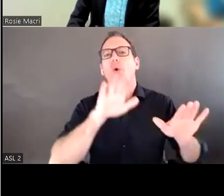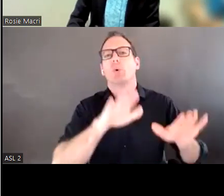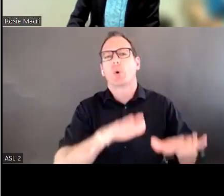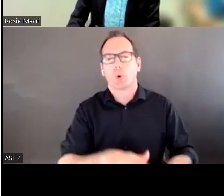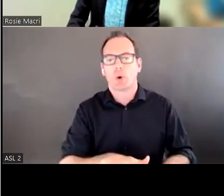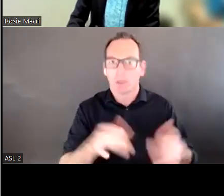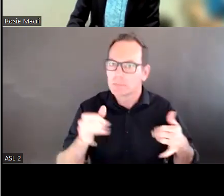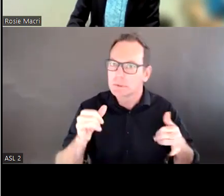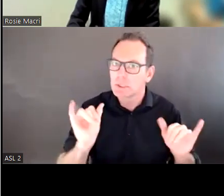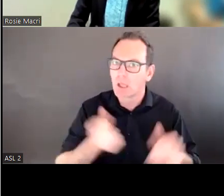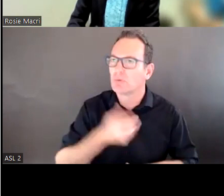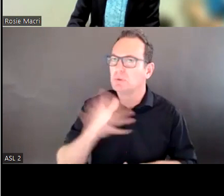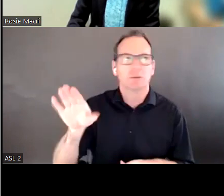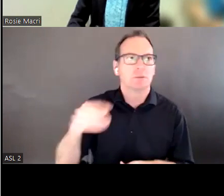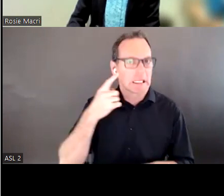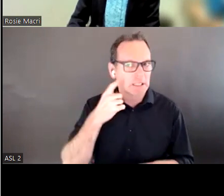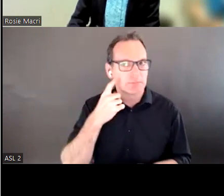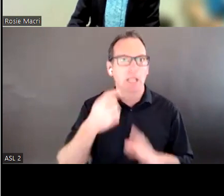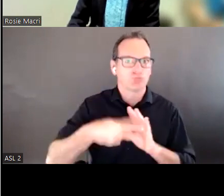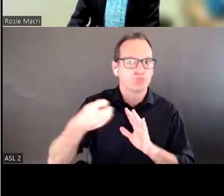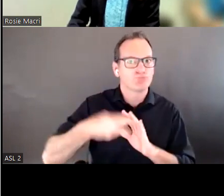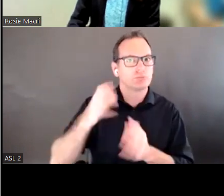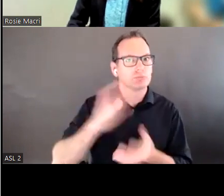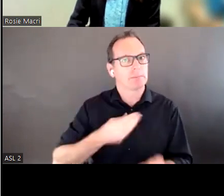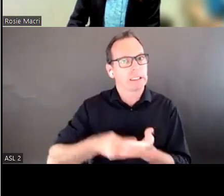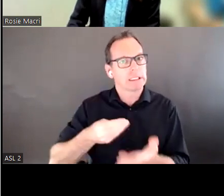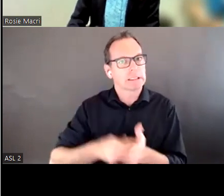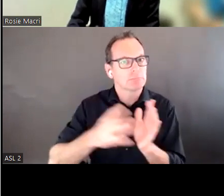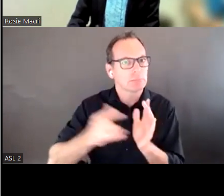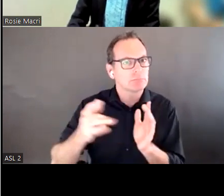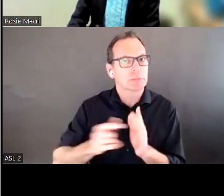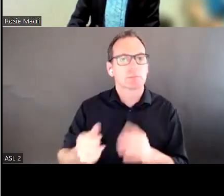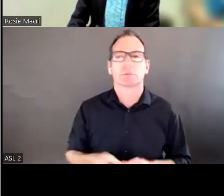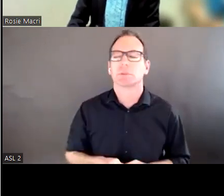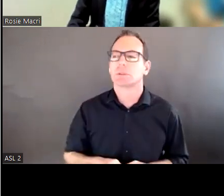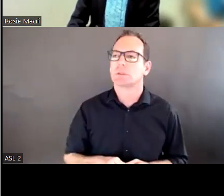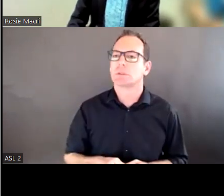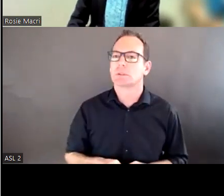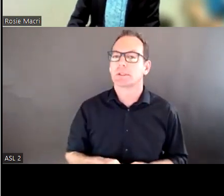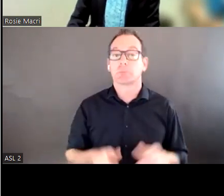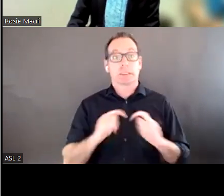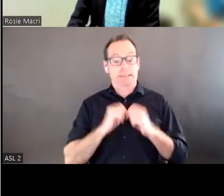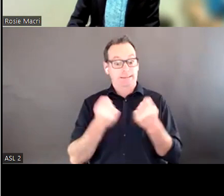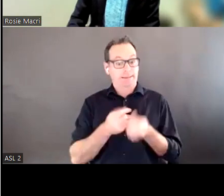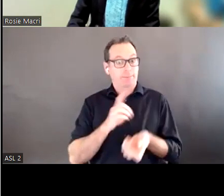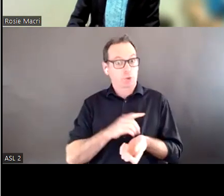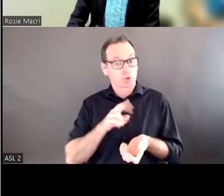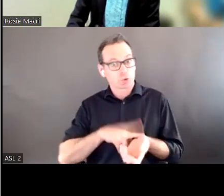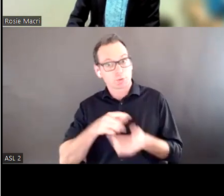Anne will be ready for discharge soon, and they're unsure of what to do next.